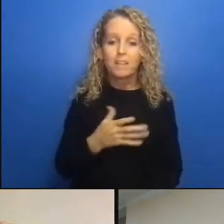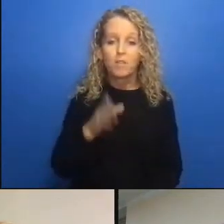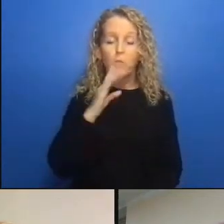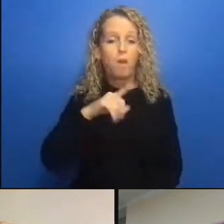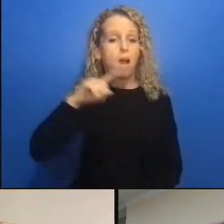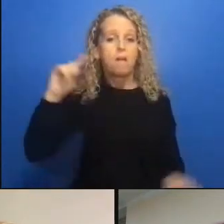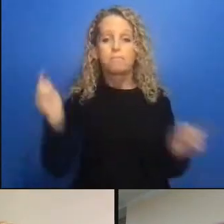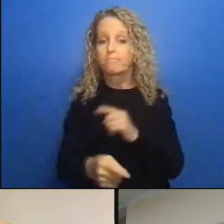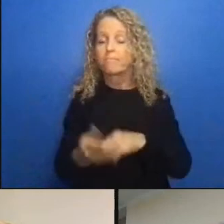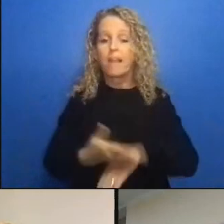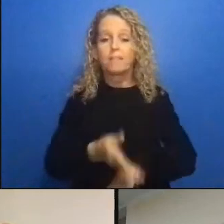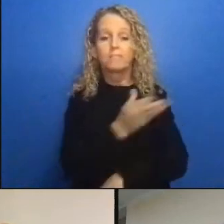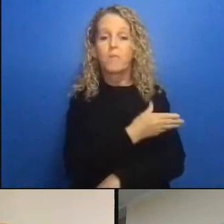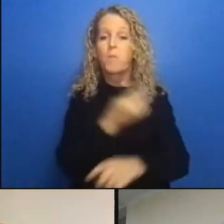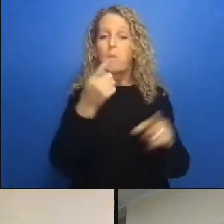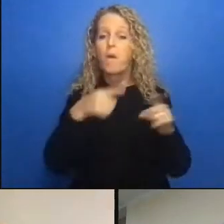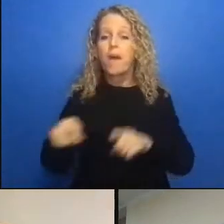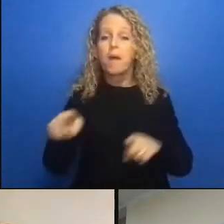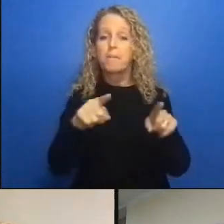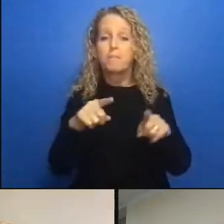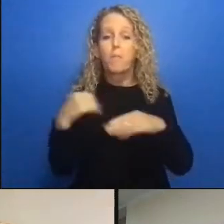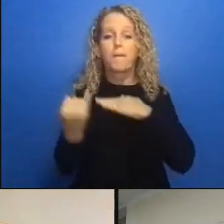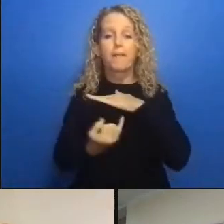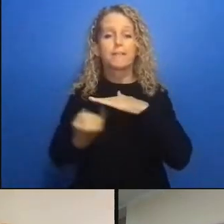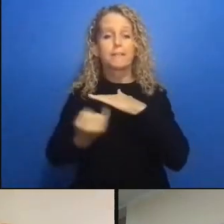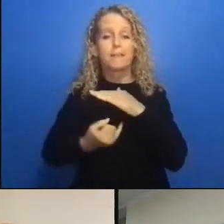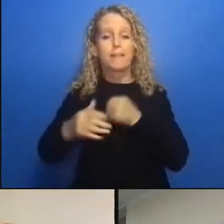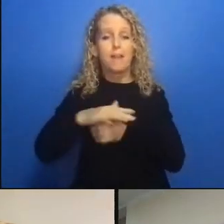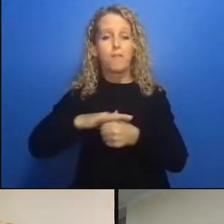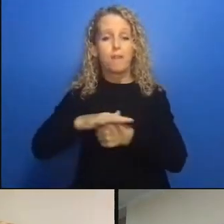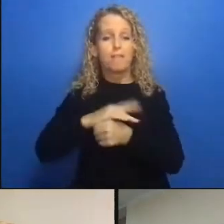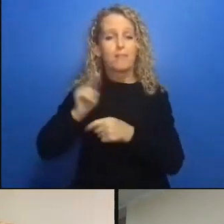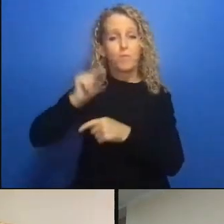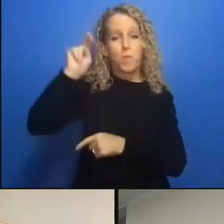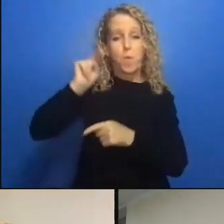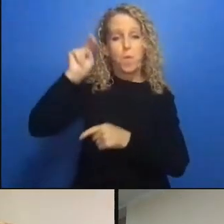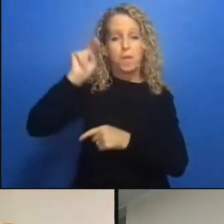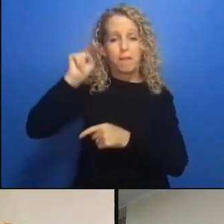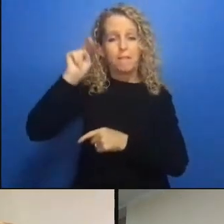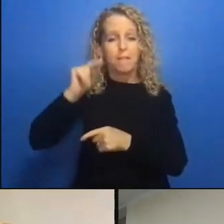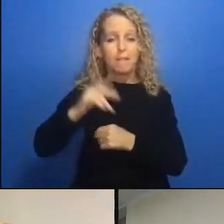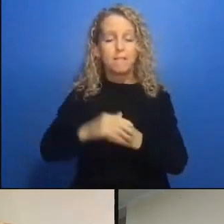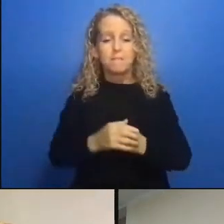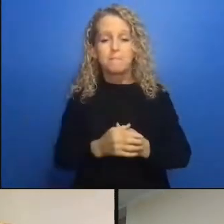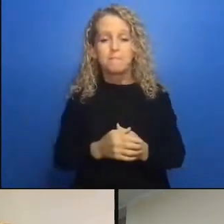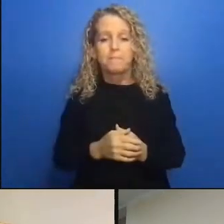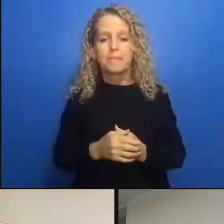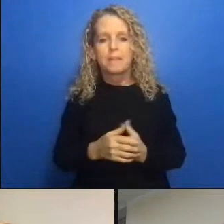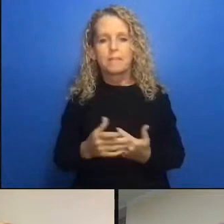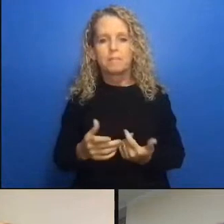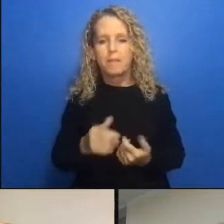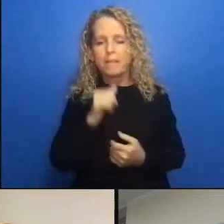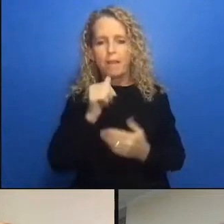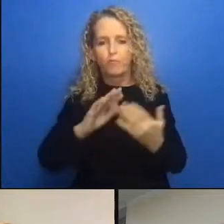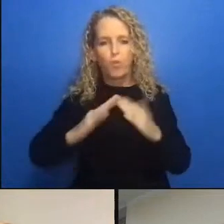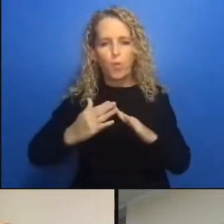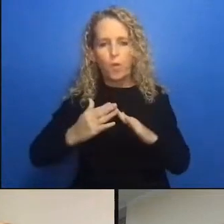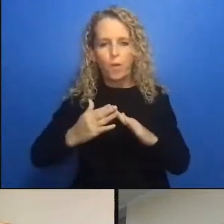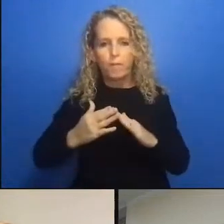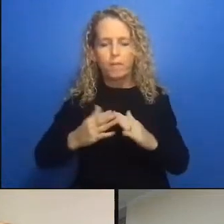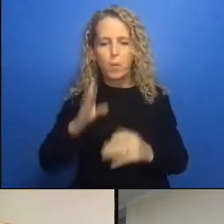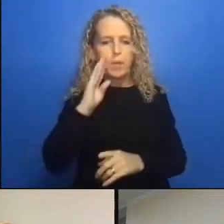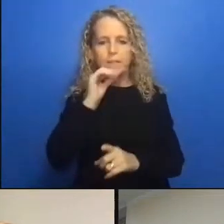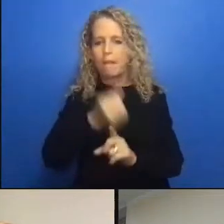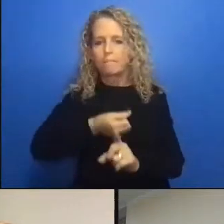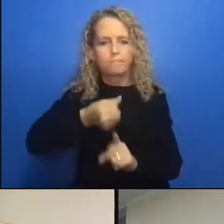Canada's north and other remote areas in the world, as opposed to rural areas. So the answer for rural areas is no.